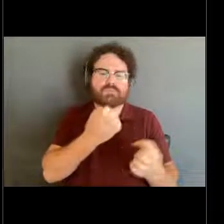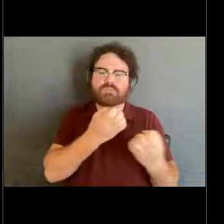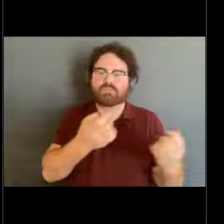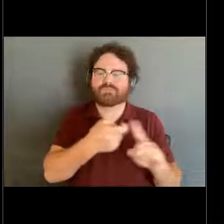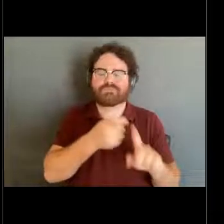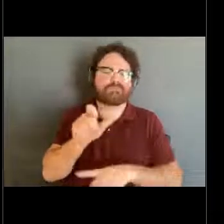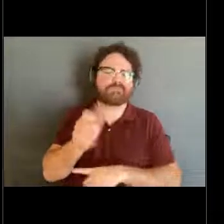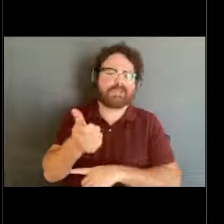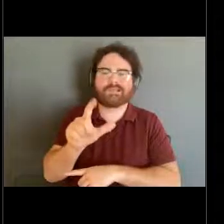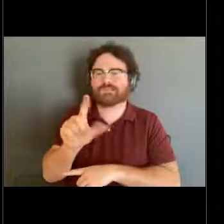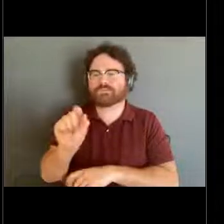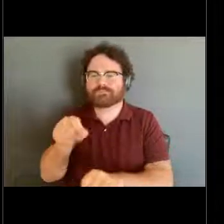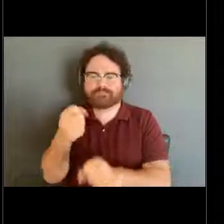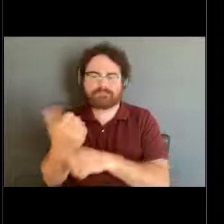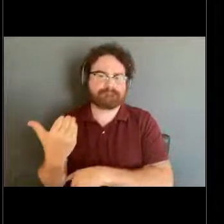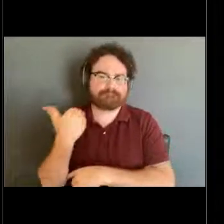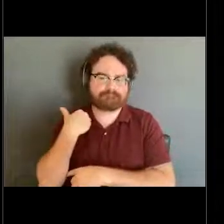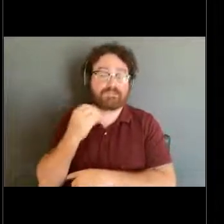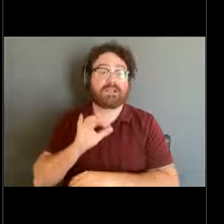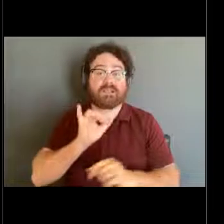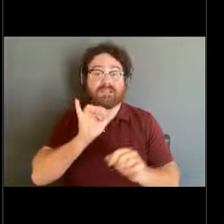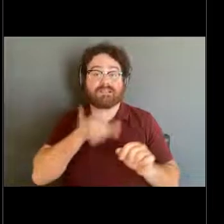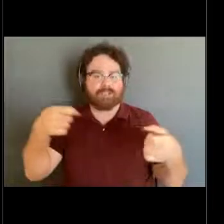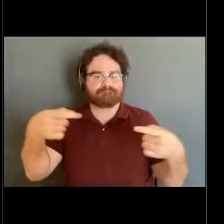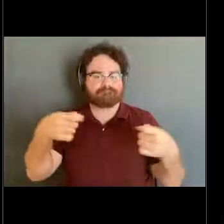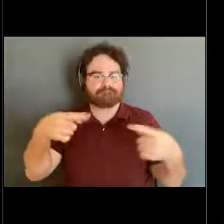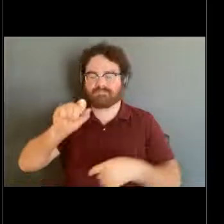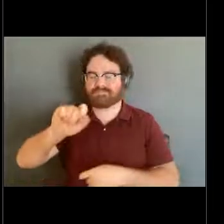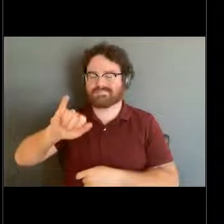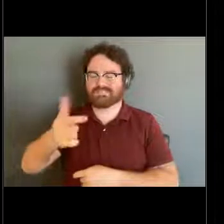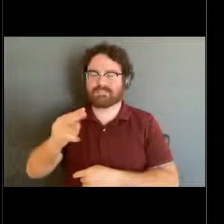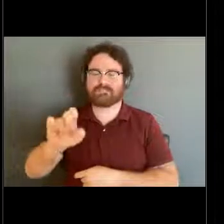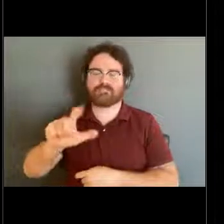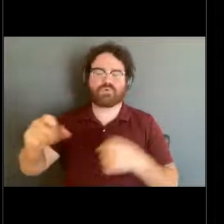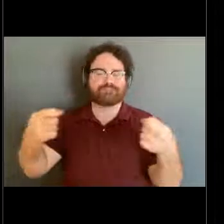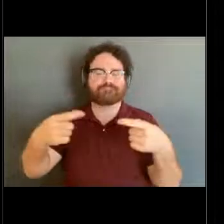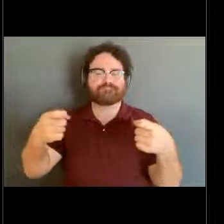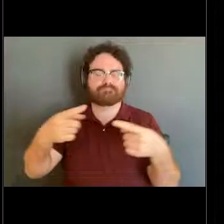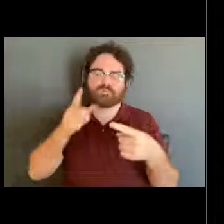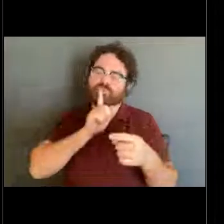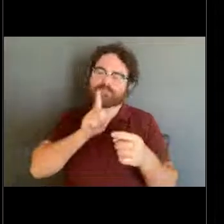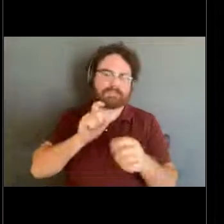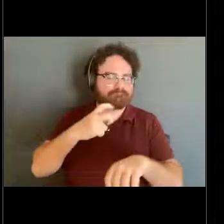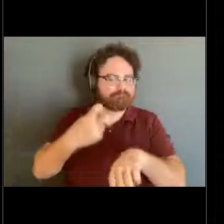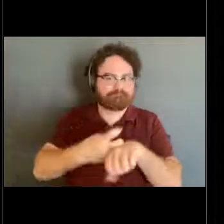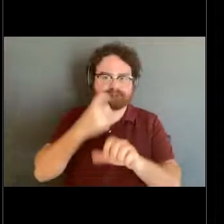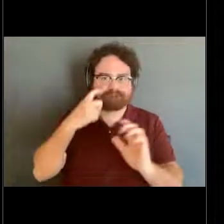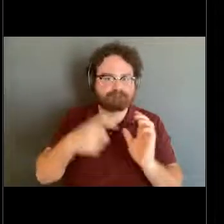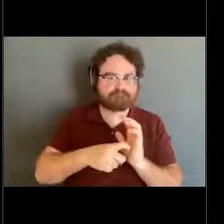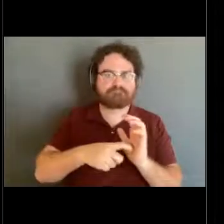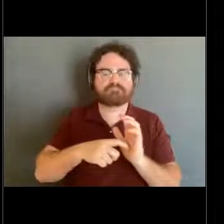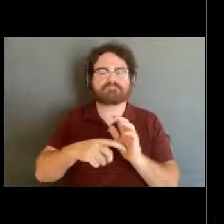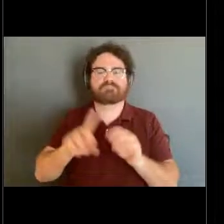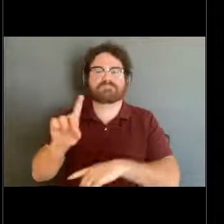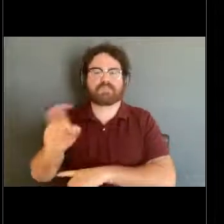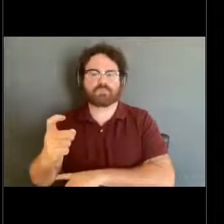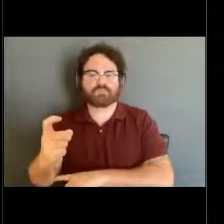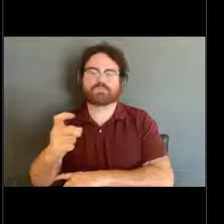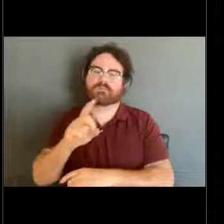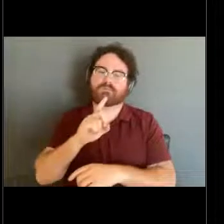which would have been much harder to detect and diagnose, and ultimately it would have taken quite a bit longer to provide the